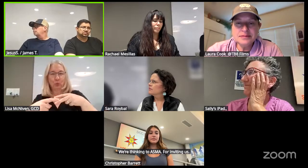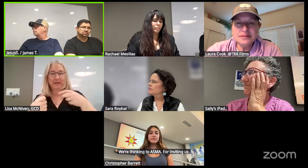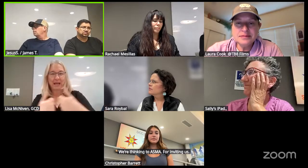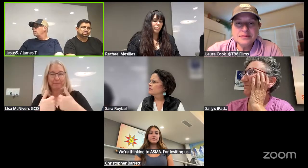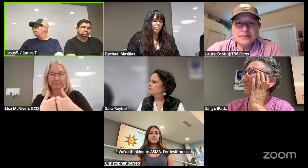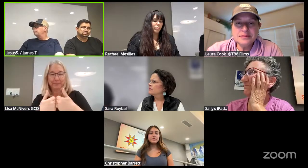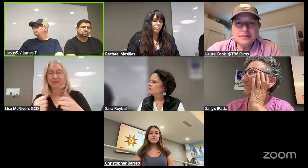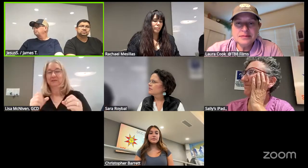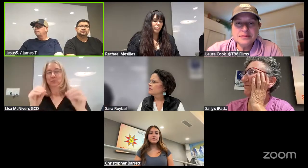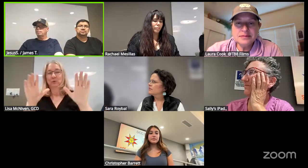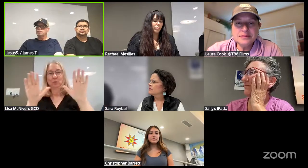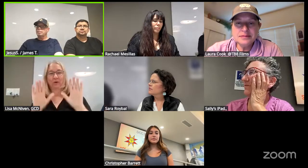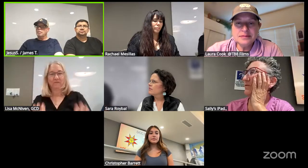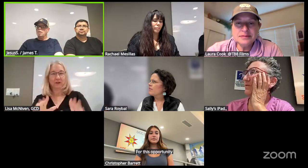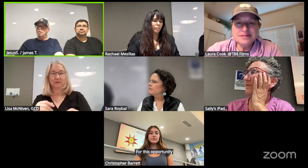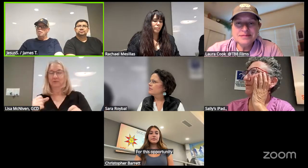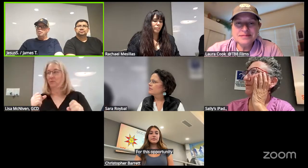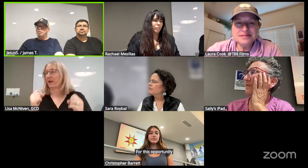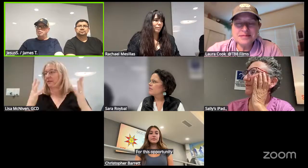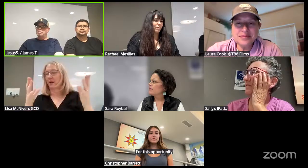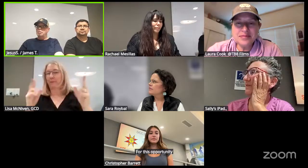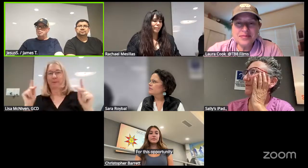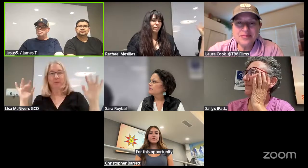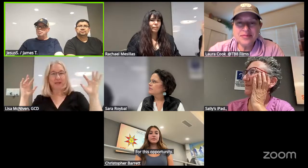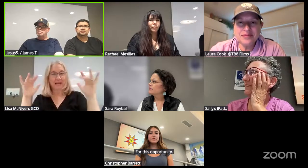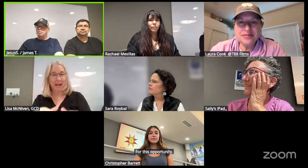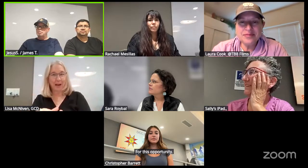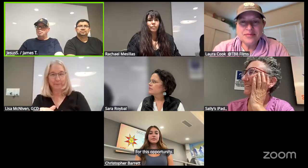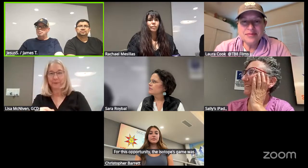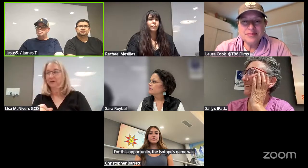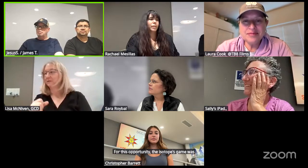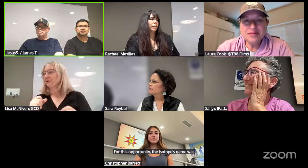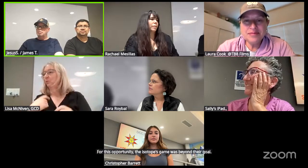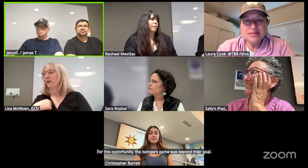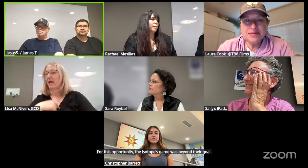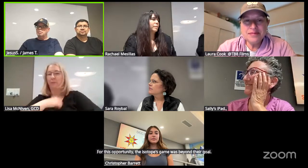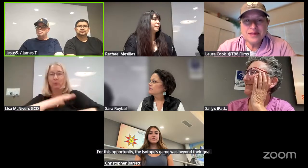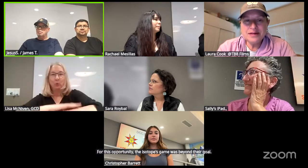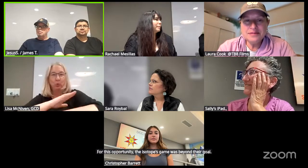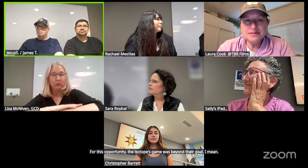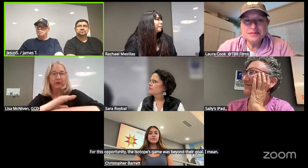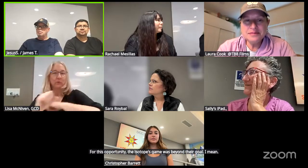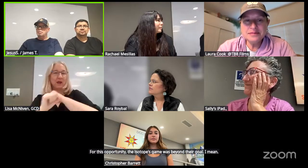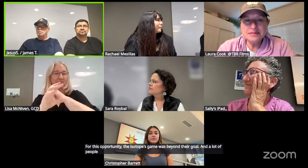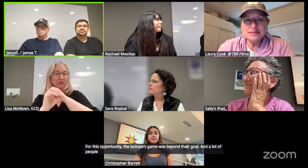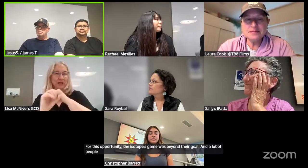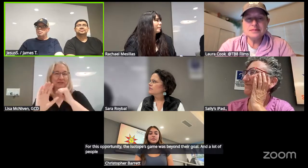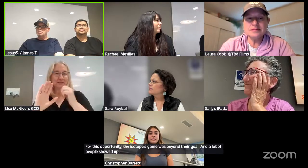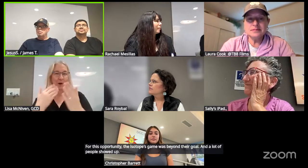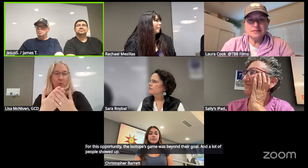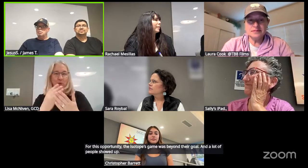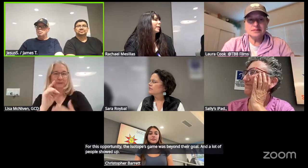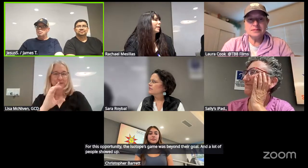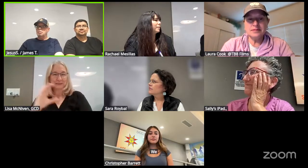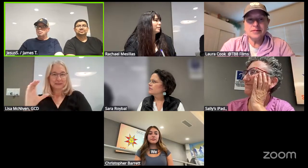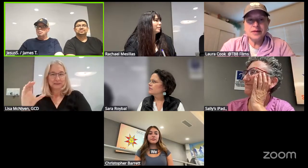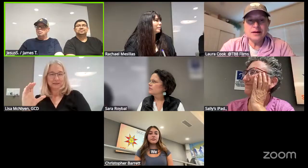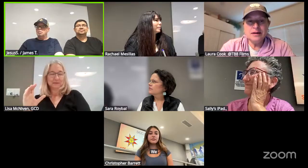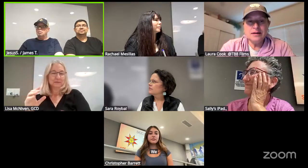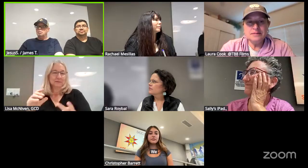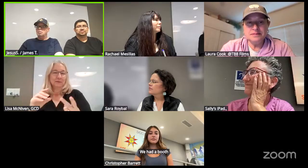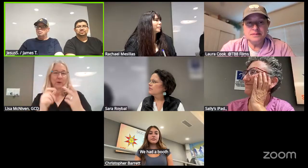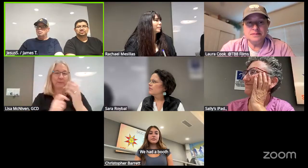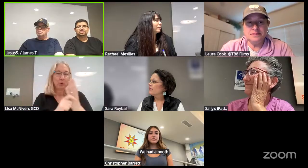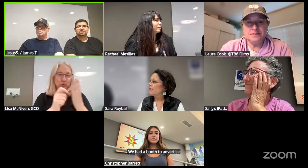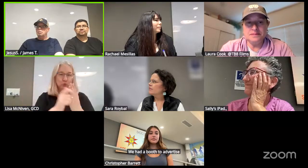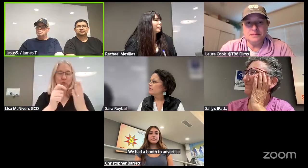For this opportunity. This game was wonderful. A lot of people showed up. We had a booth to